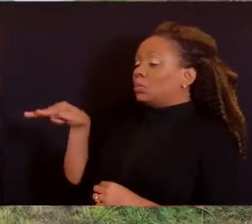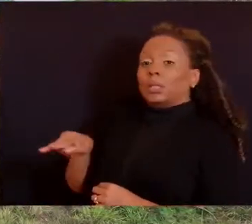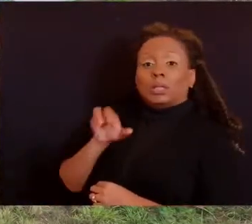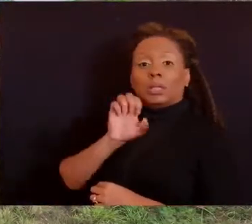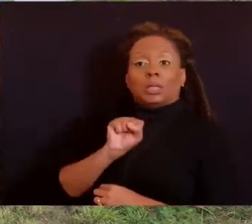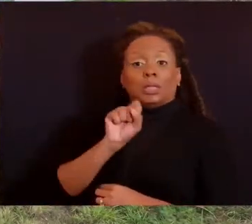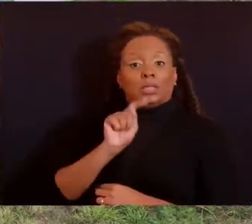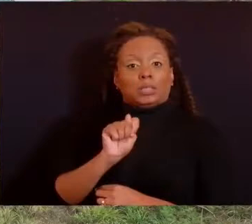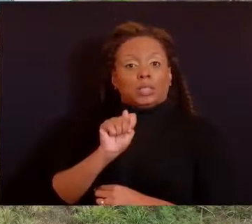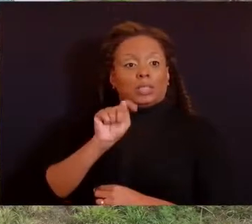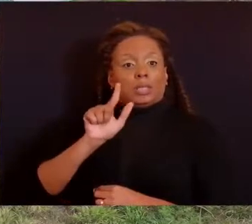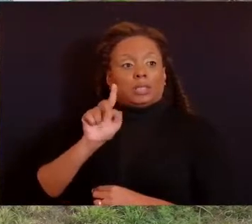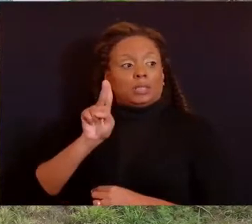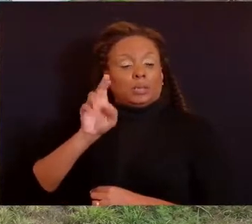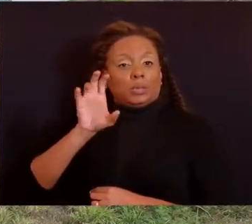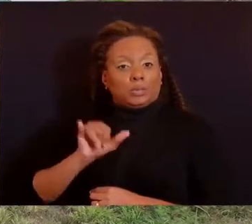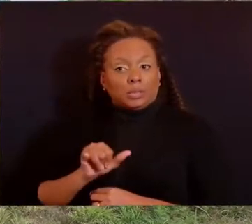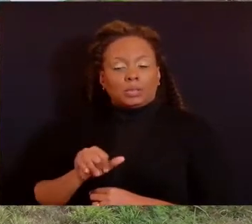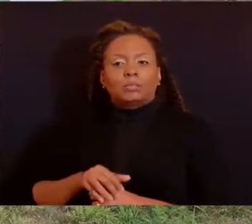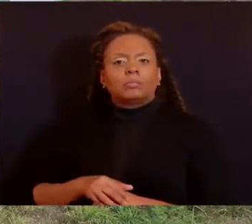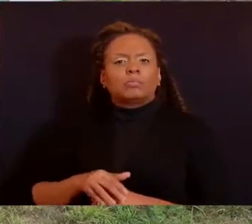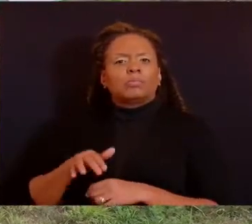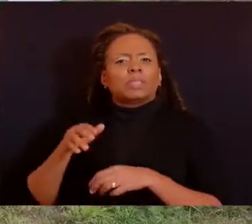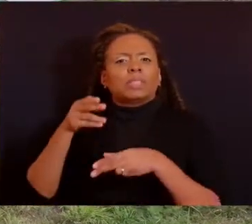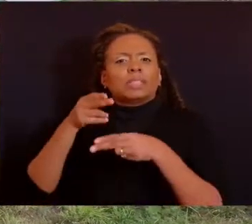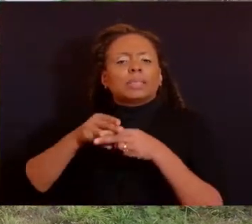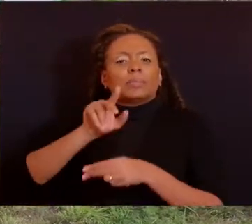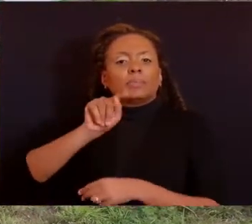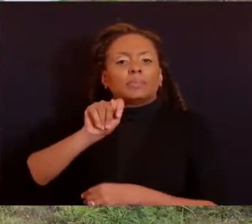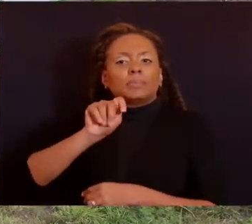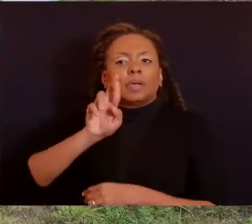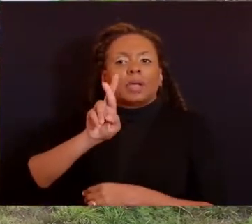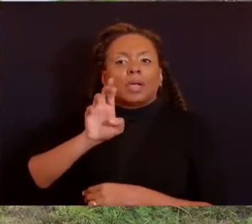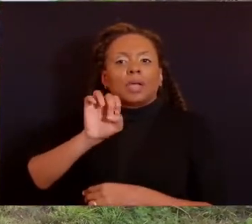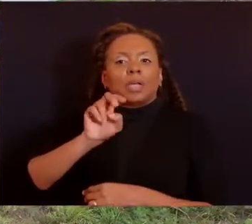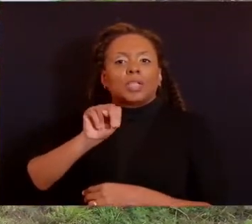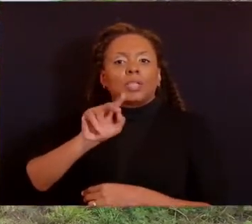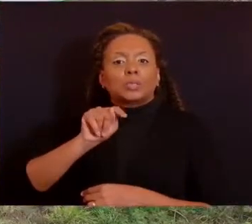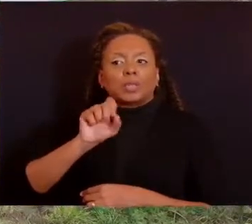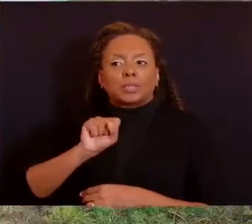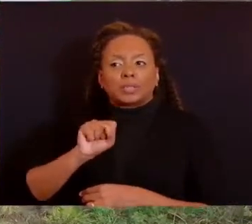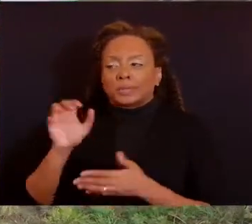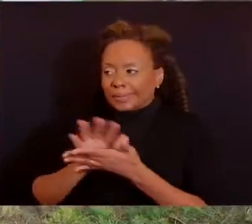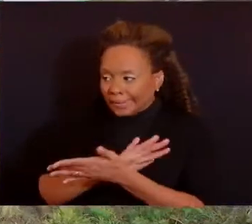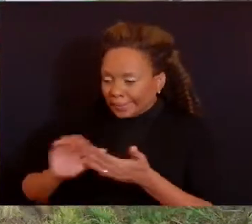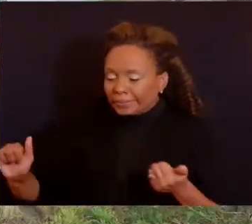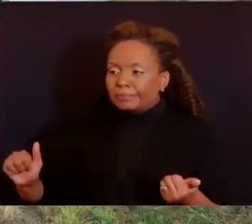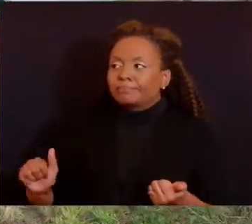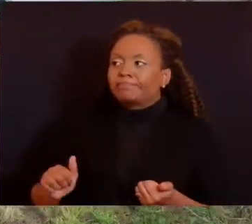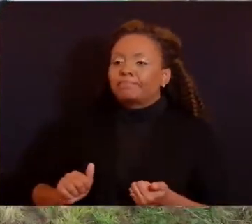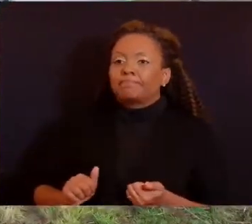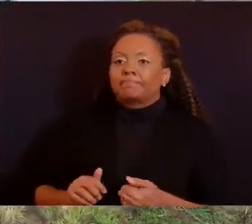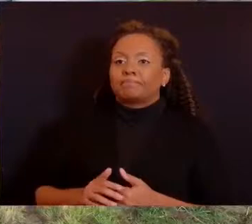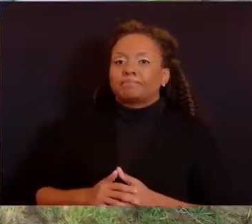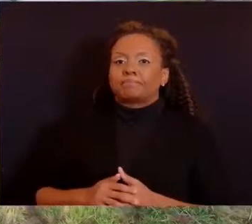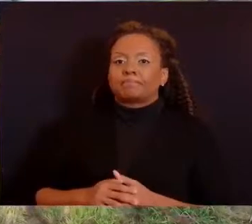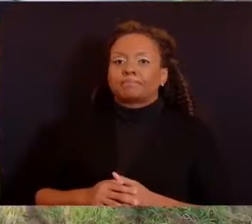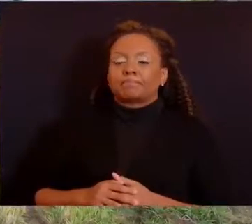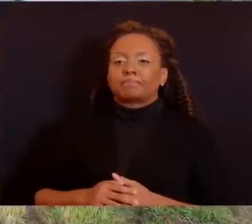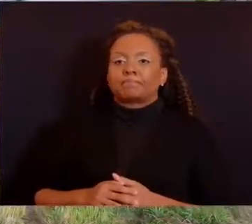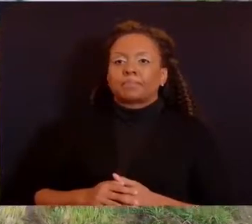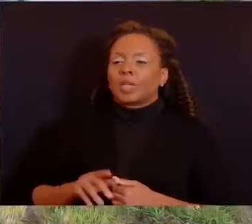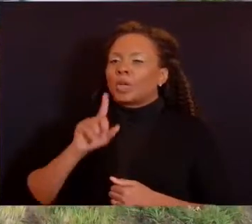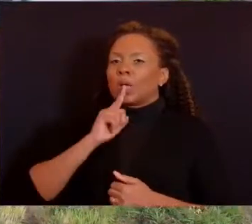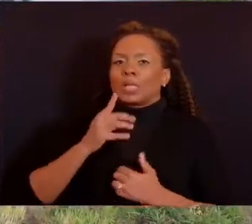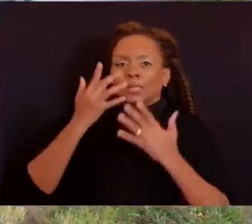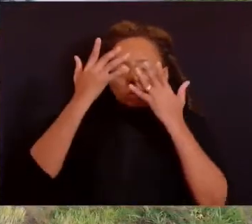St. Lucie, in Trent St. Lucie, another house completely lost, incapable. In fact, that one was particularly